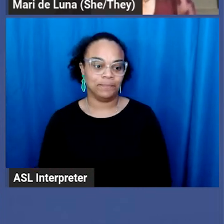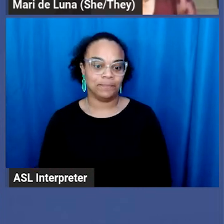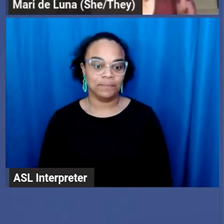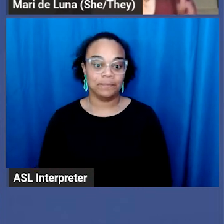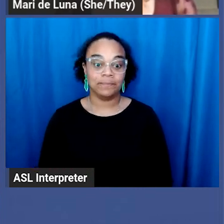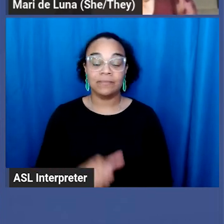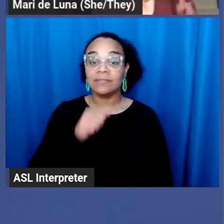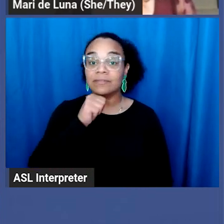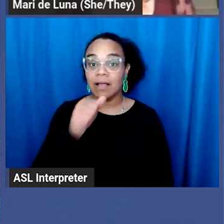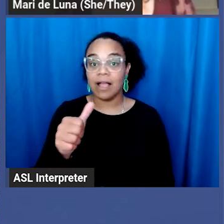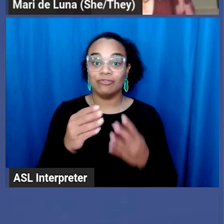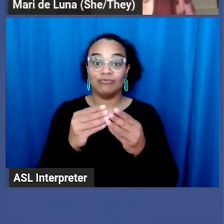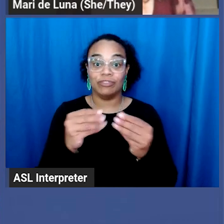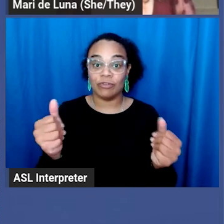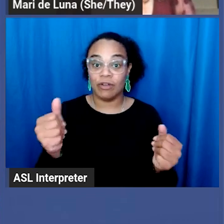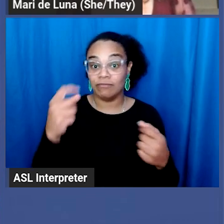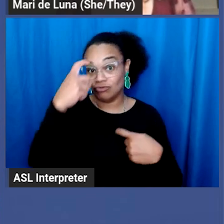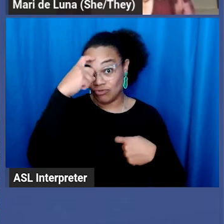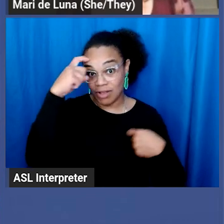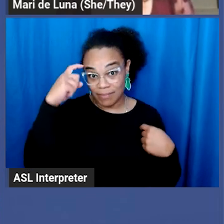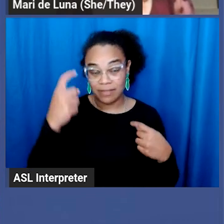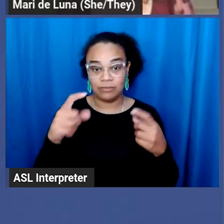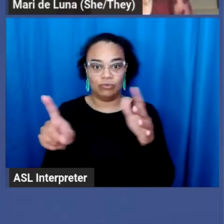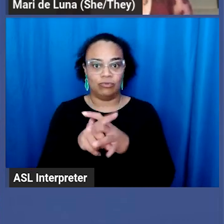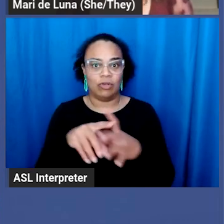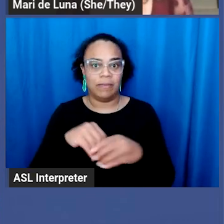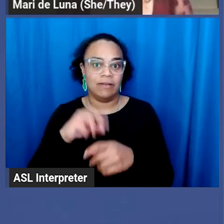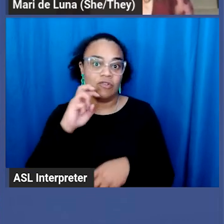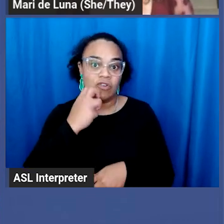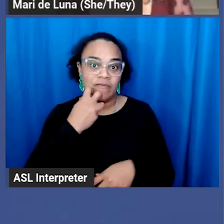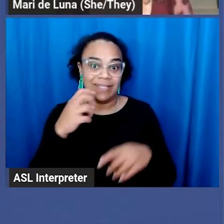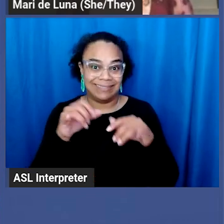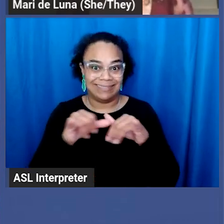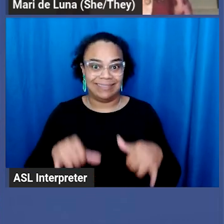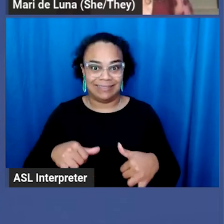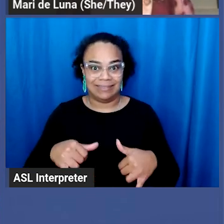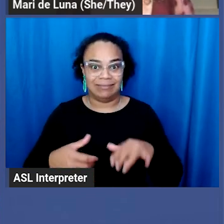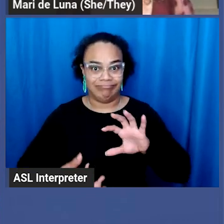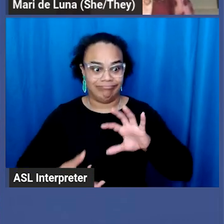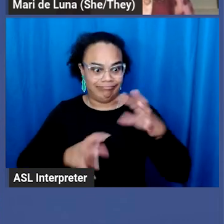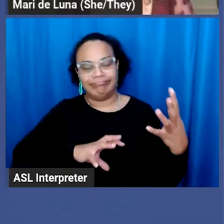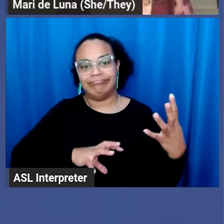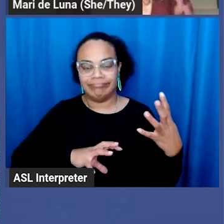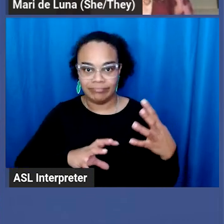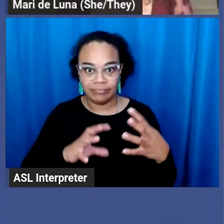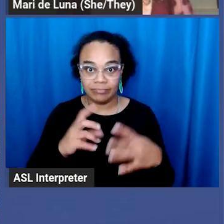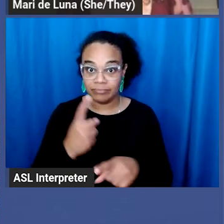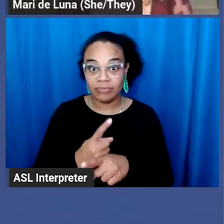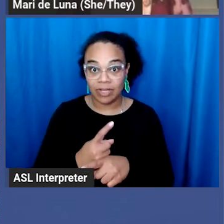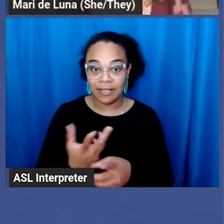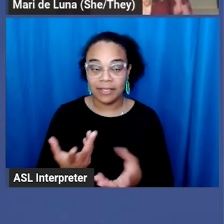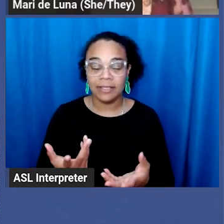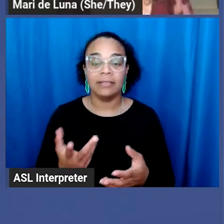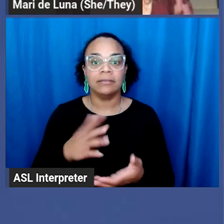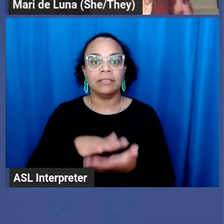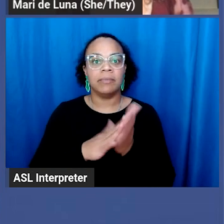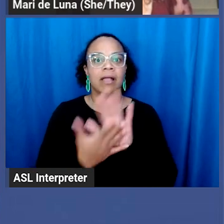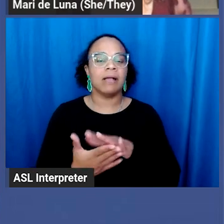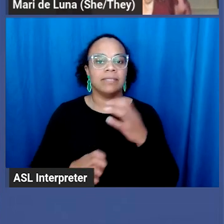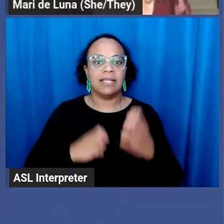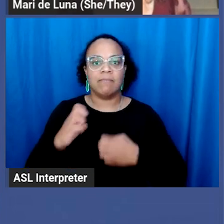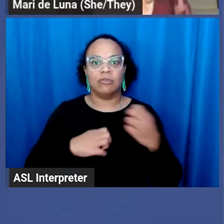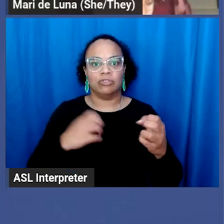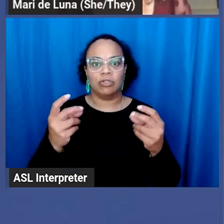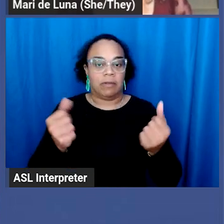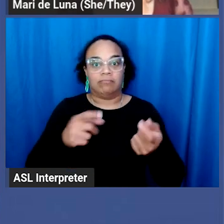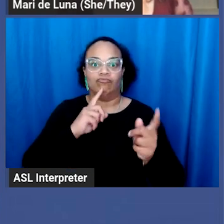Unresolved trauma manifests in nervous system dysregulation, right? Leading to emotional reactivity that will